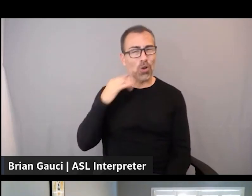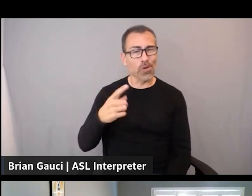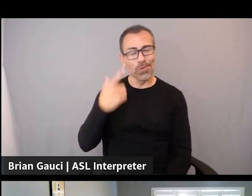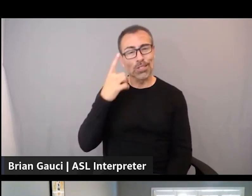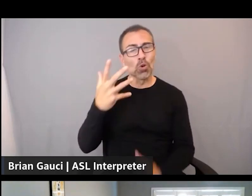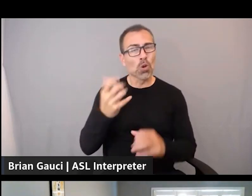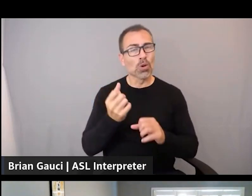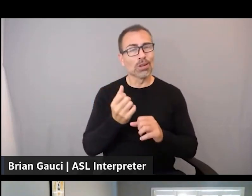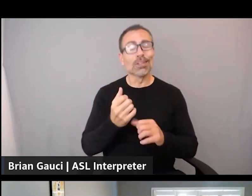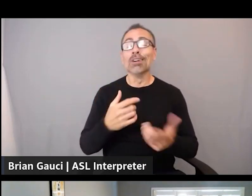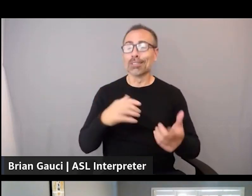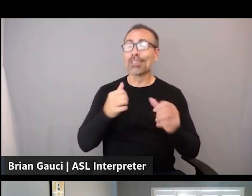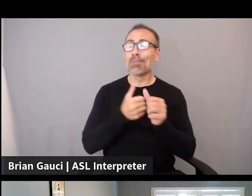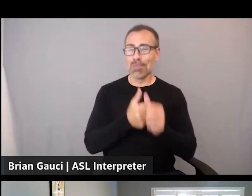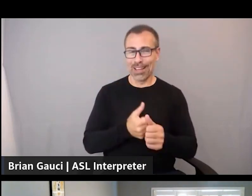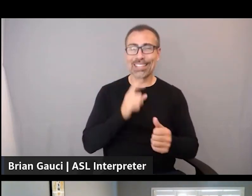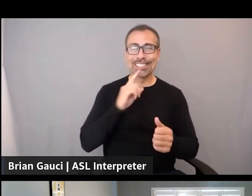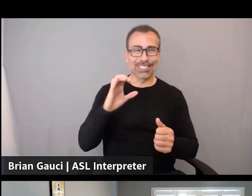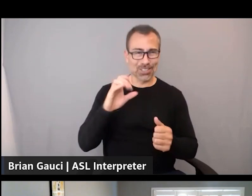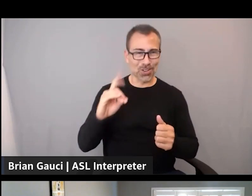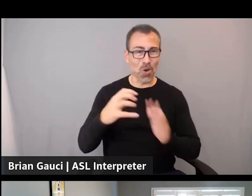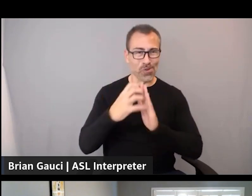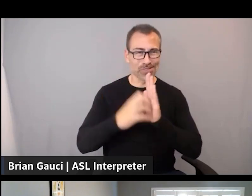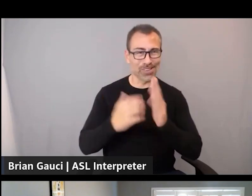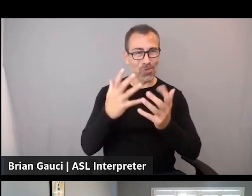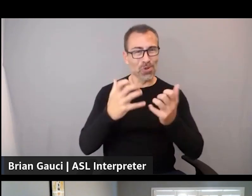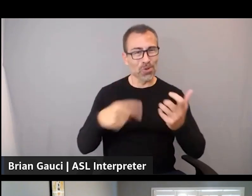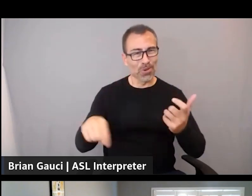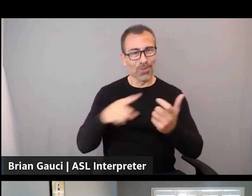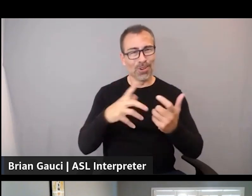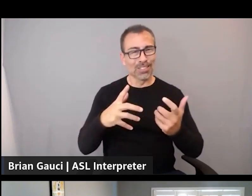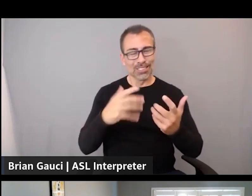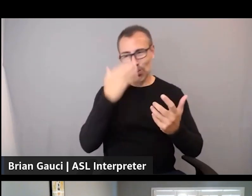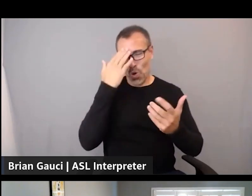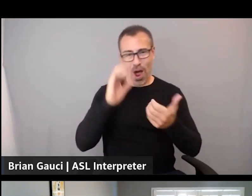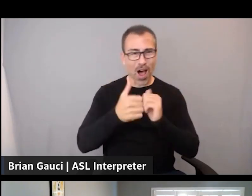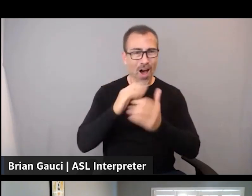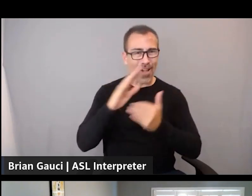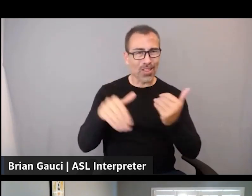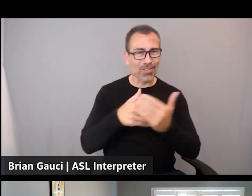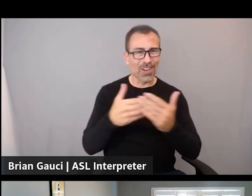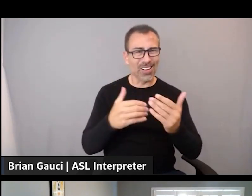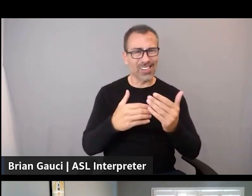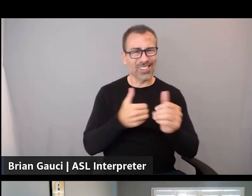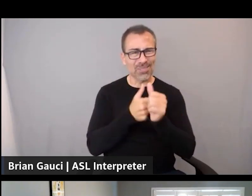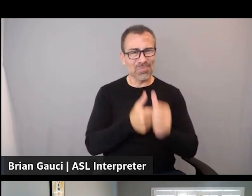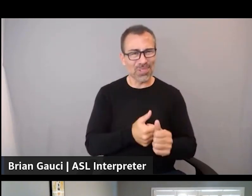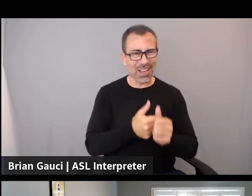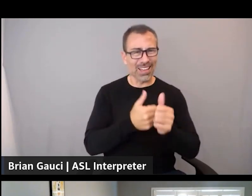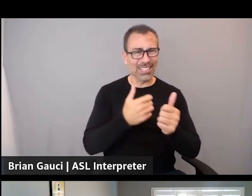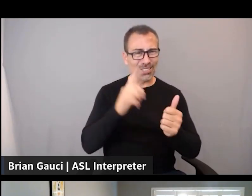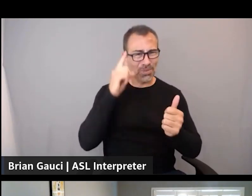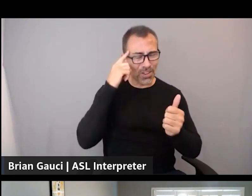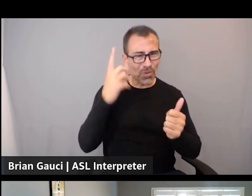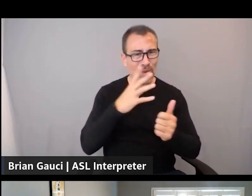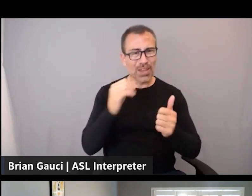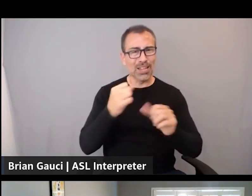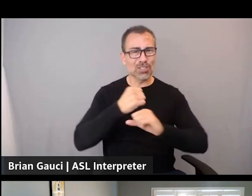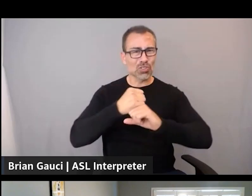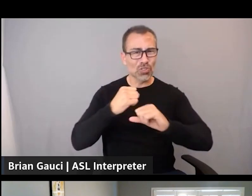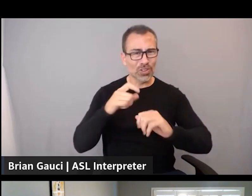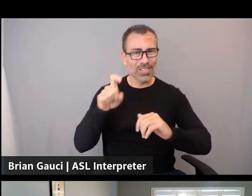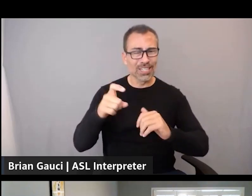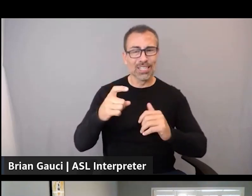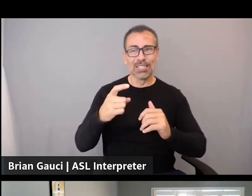as code, but when you start kind of figuring out how to take all of your compliance and security needs and make that more infrastructure